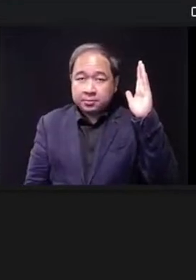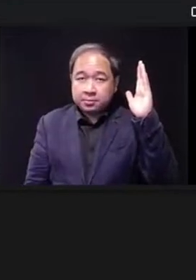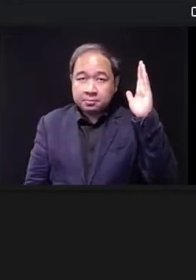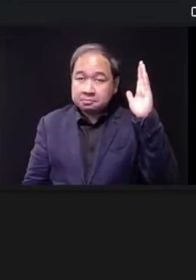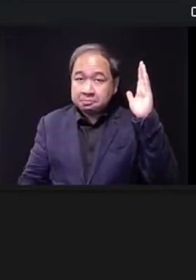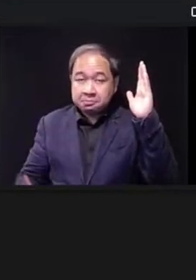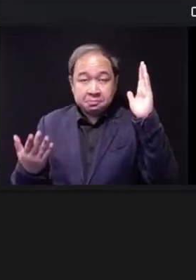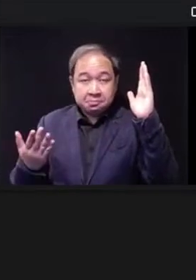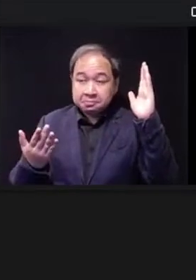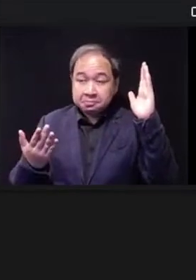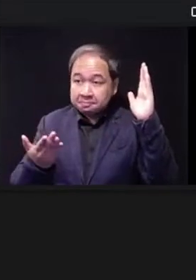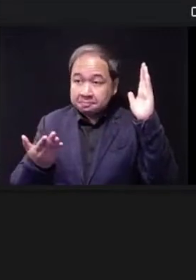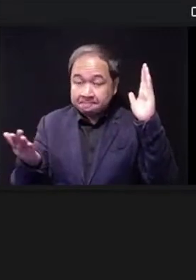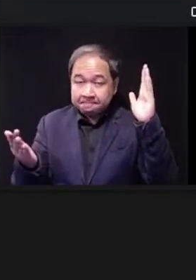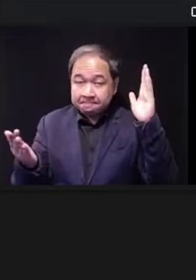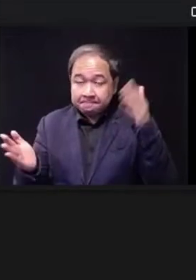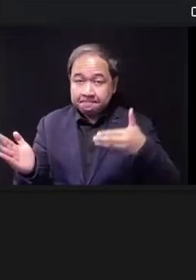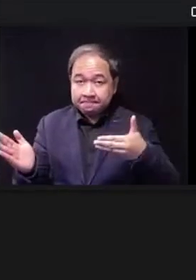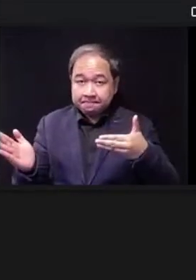Going.